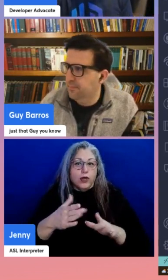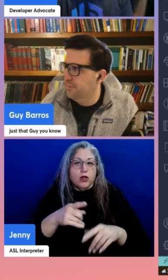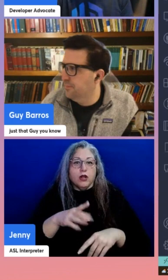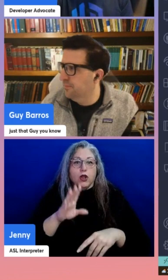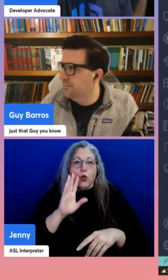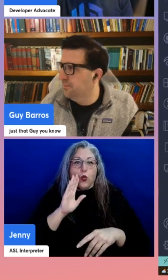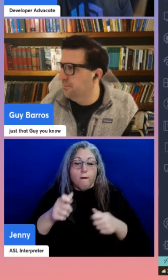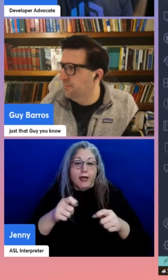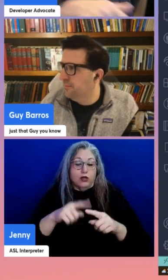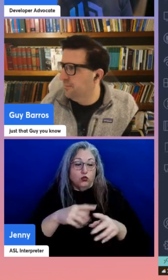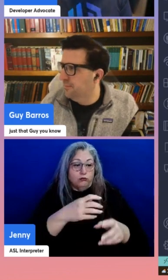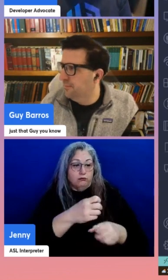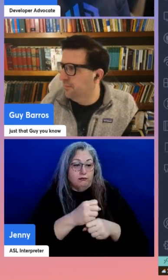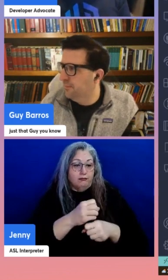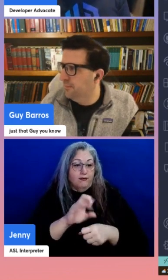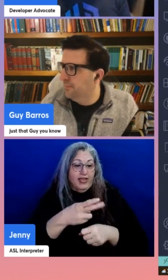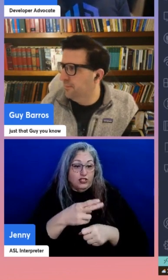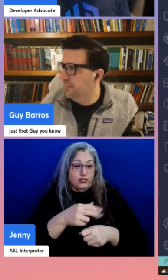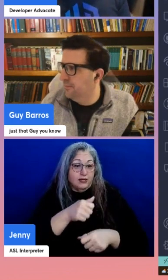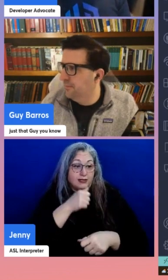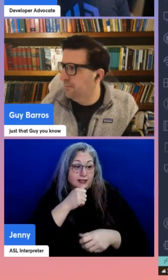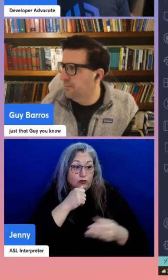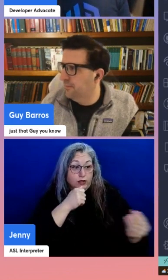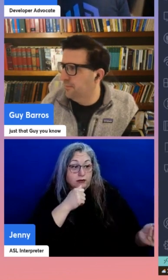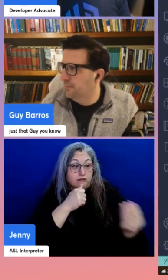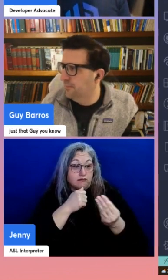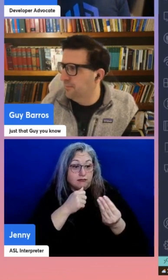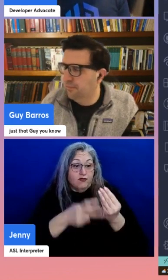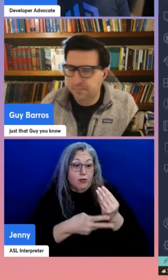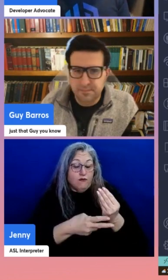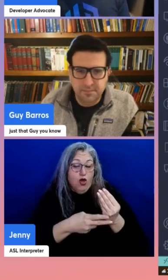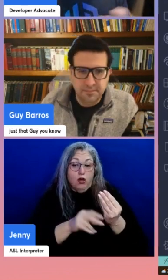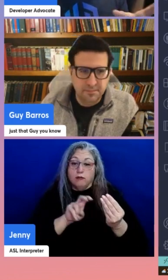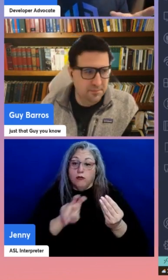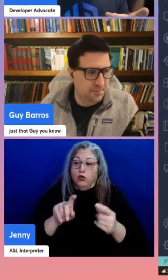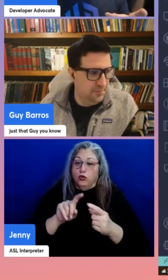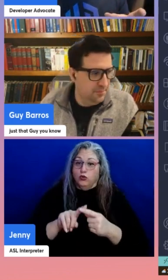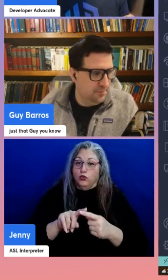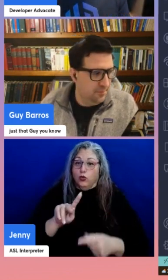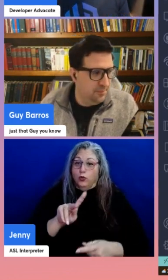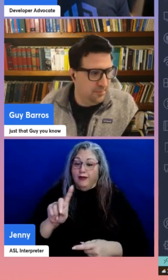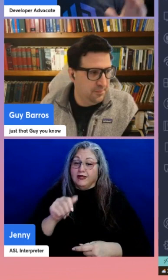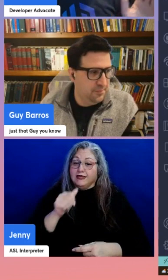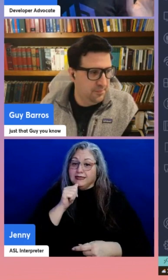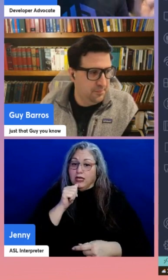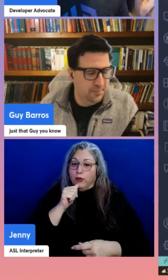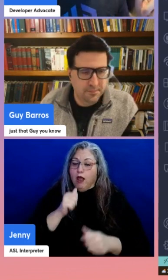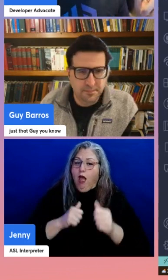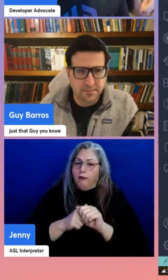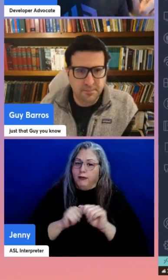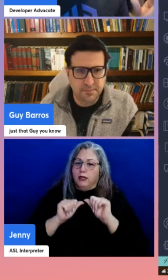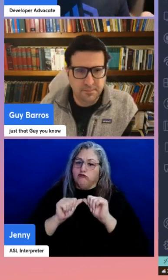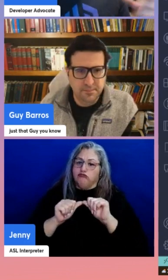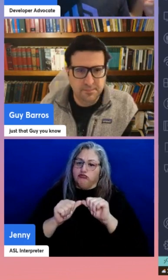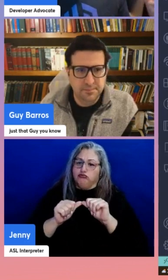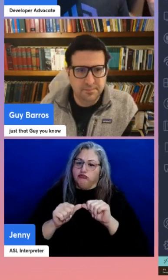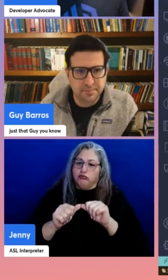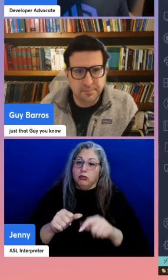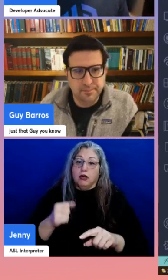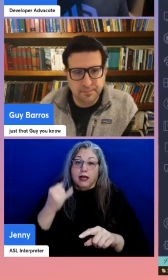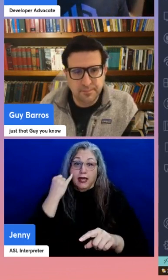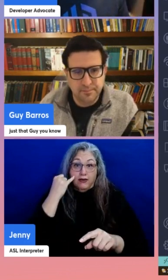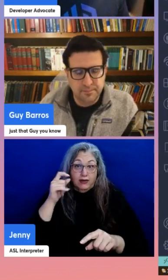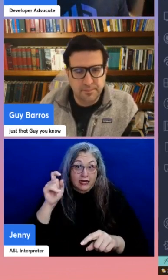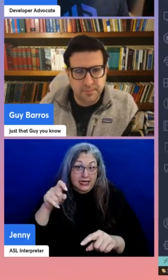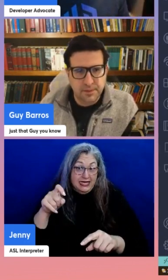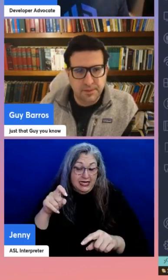the secrets from Vault, popping them into Kubernetes secrets. It'll keep them updated. And if we need to, so